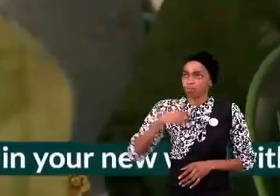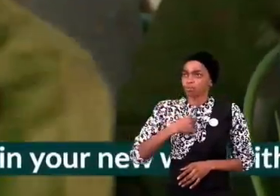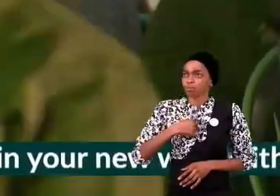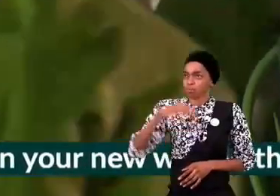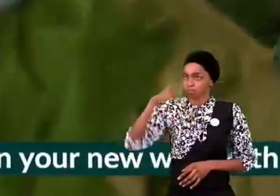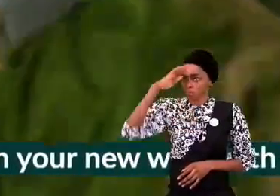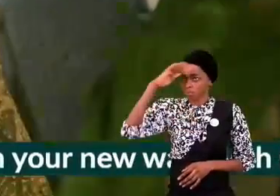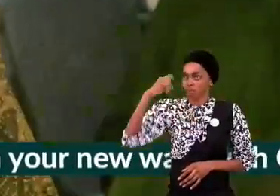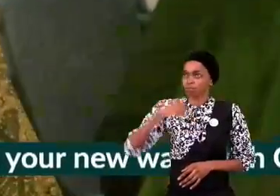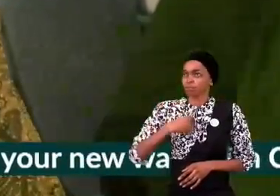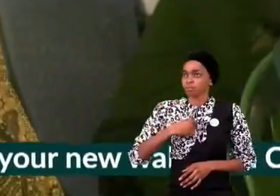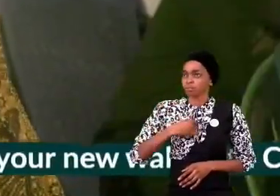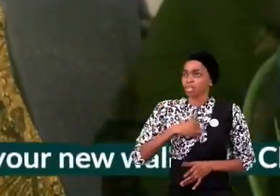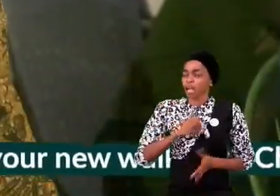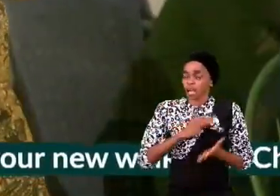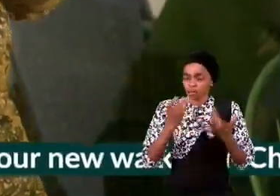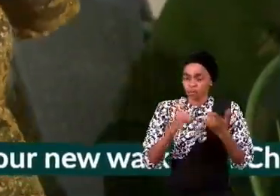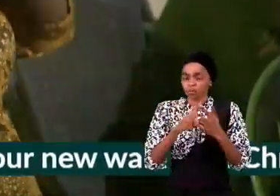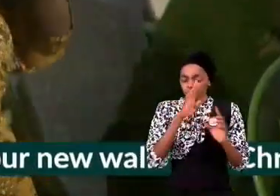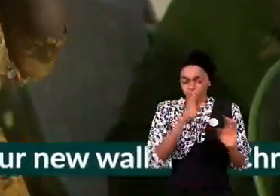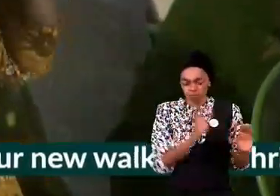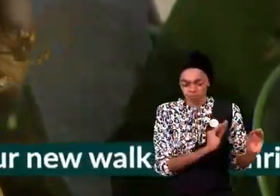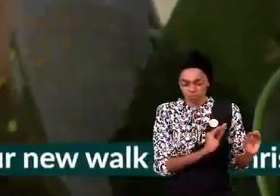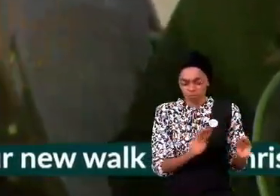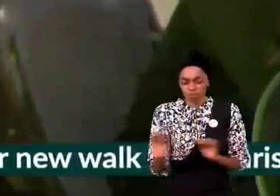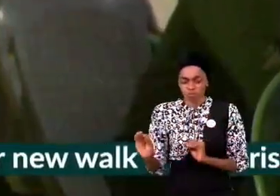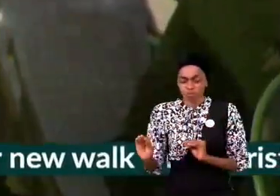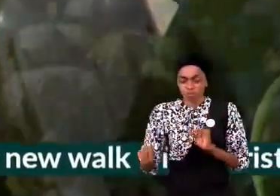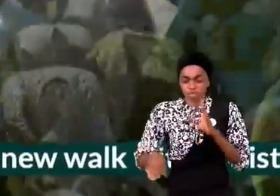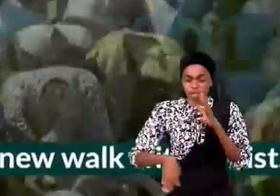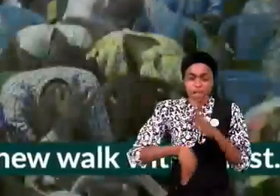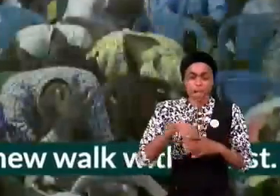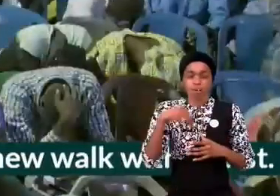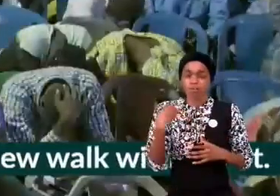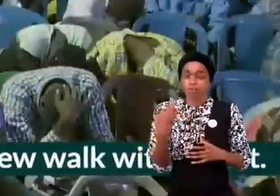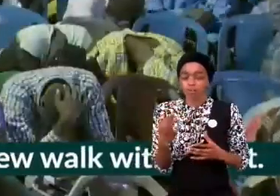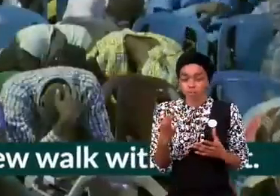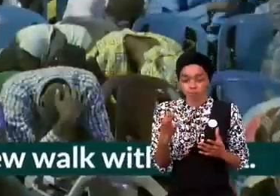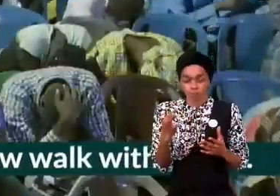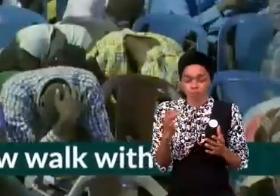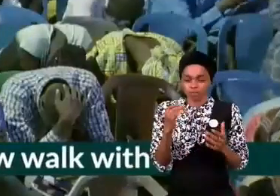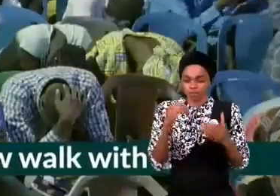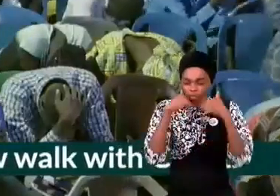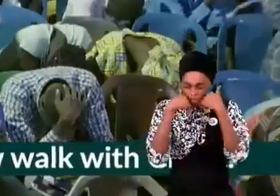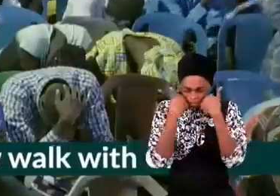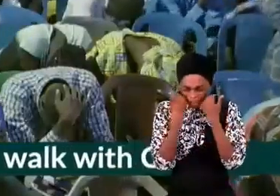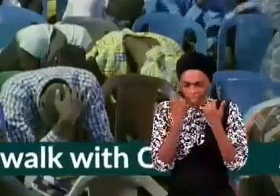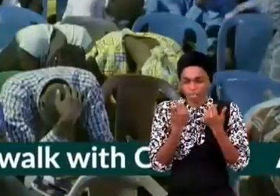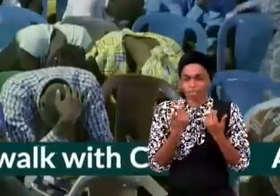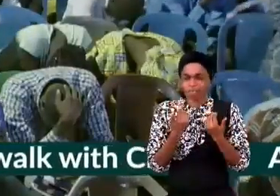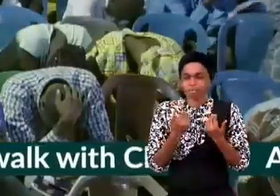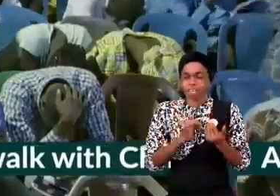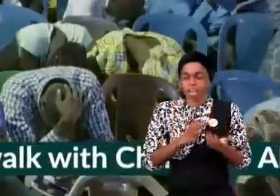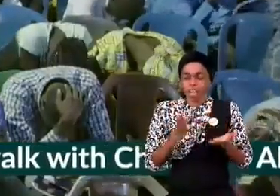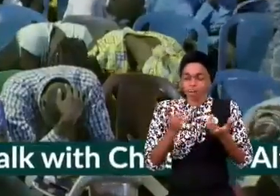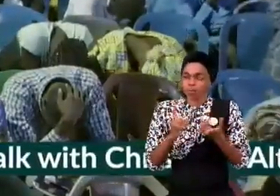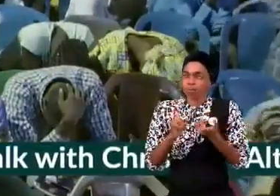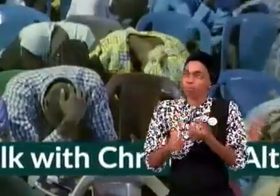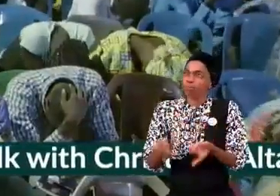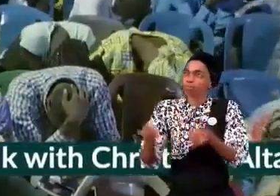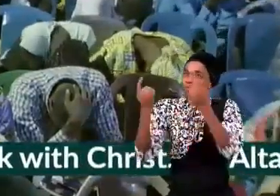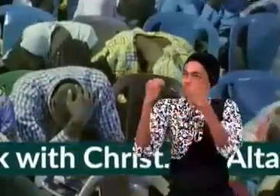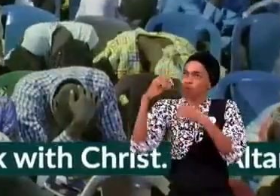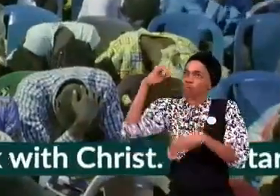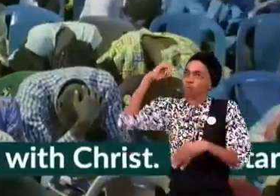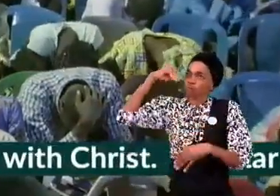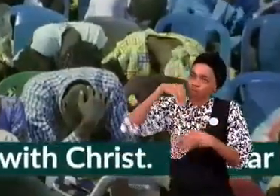of disgrace. And I want to come into the kingdom of God so that I'm